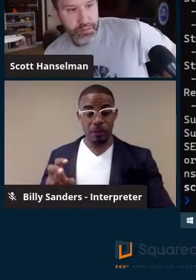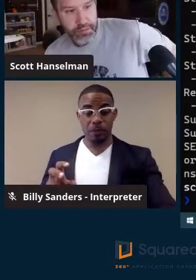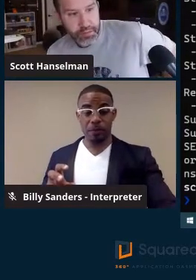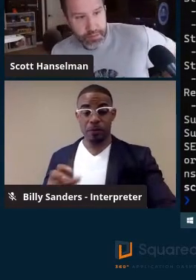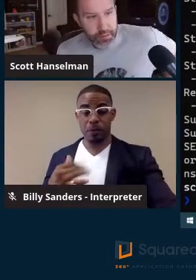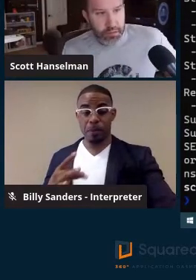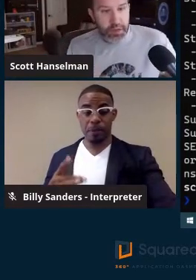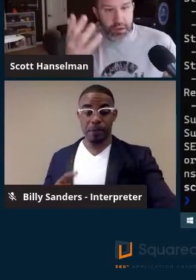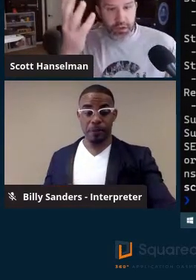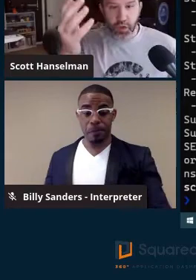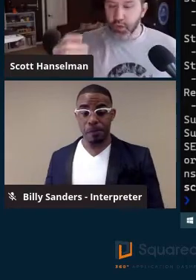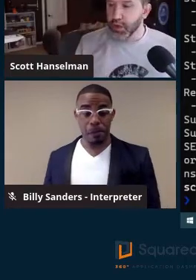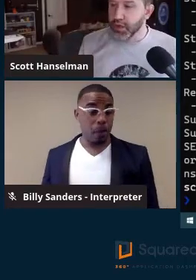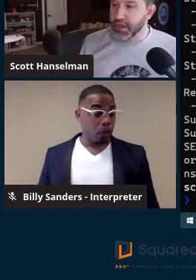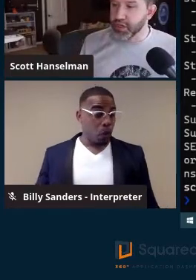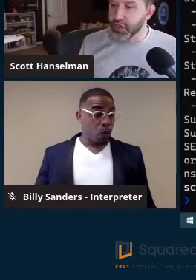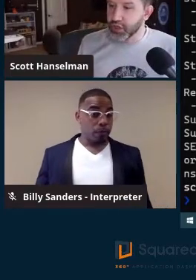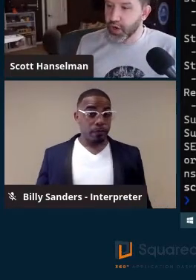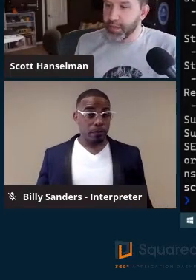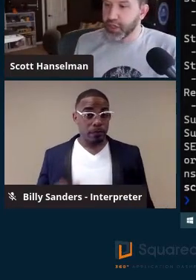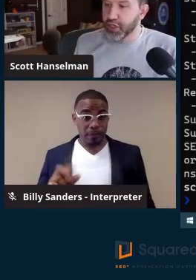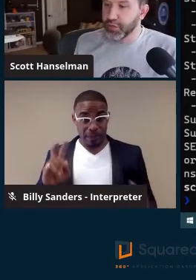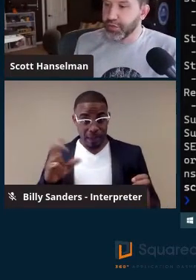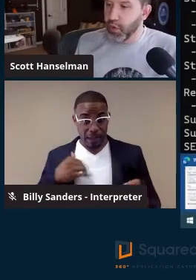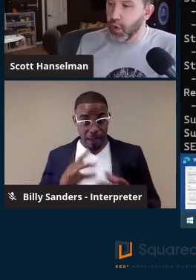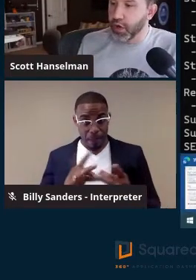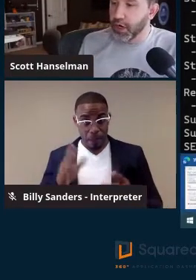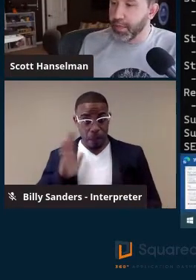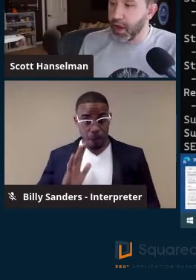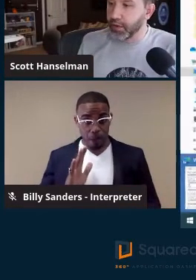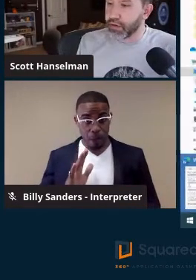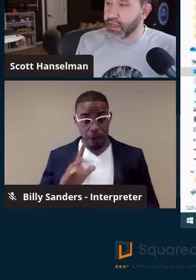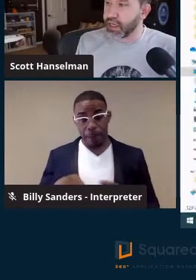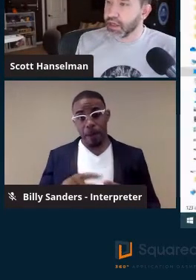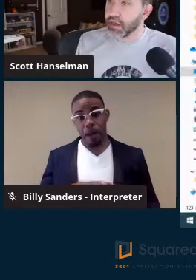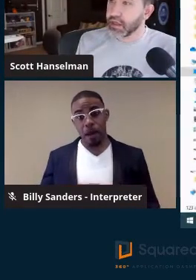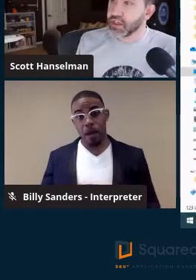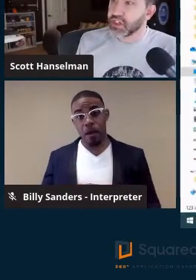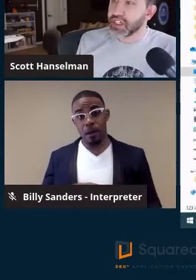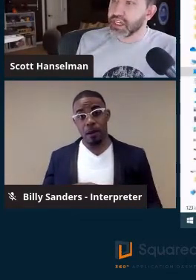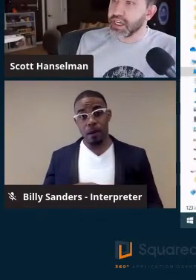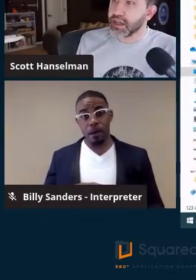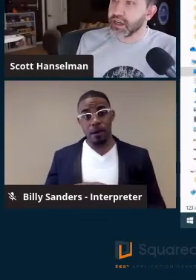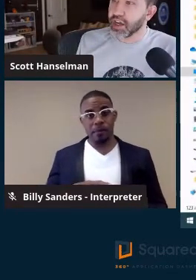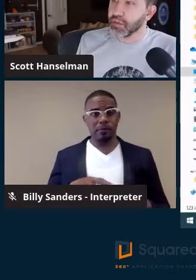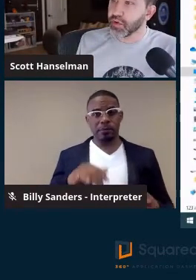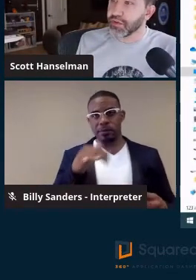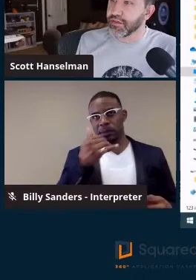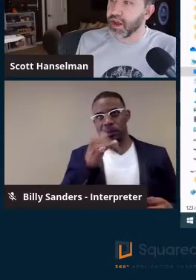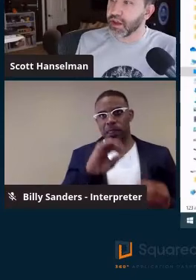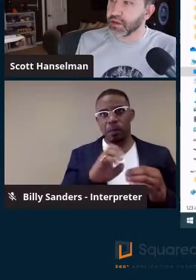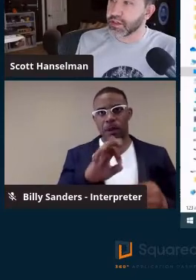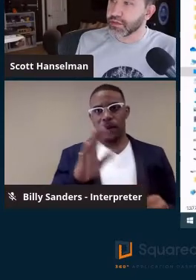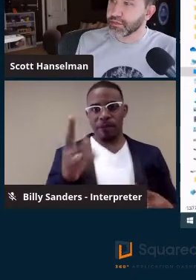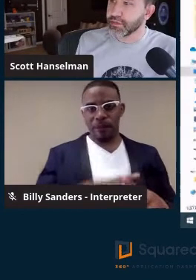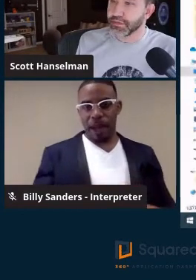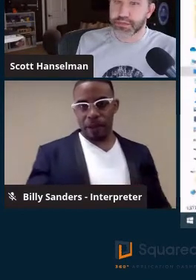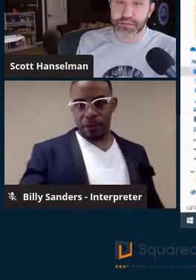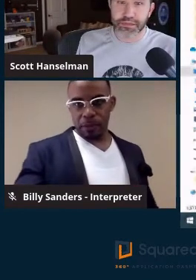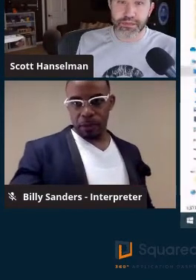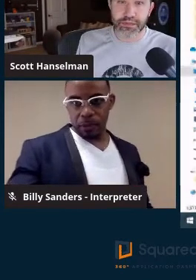mentioning. So this issue I mentioned before about the silly number of files.